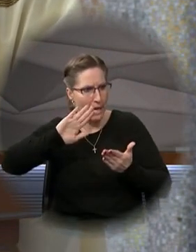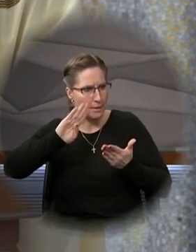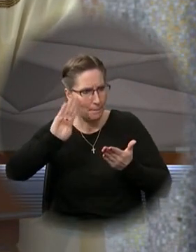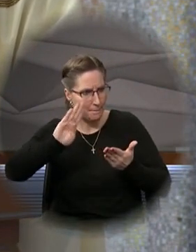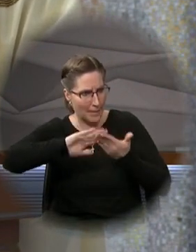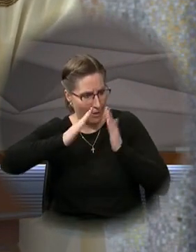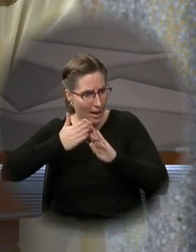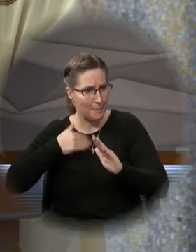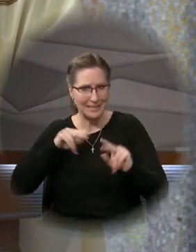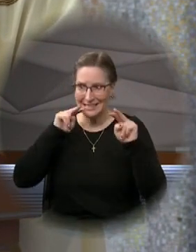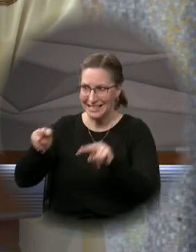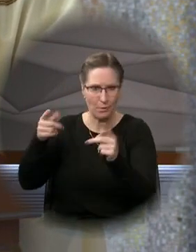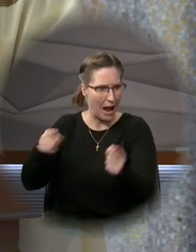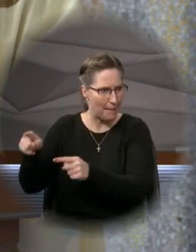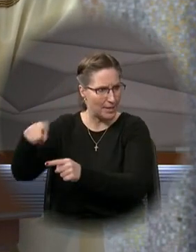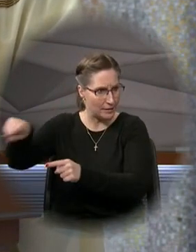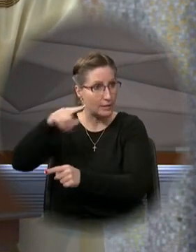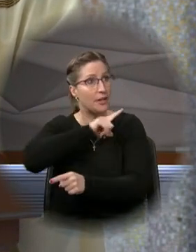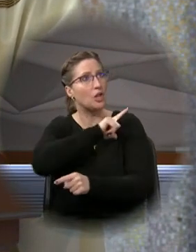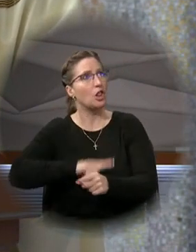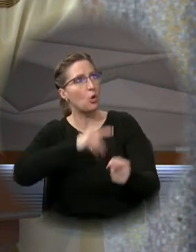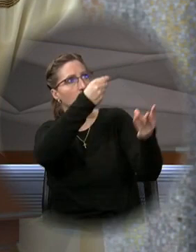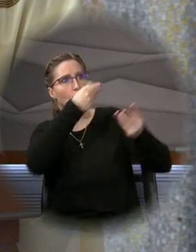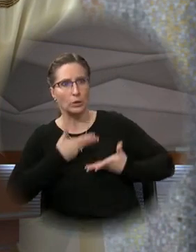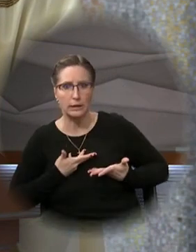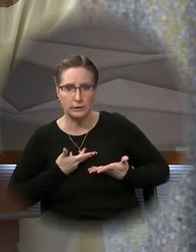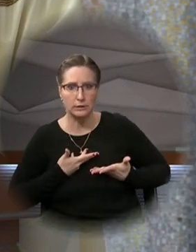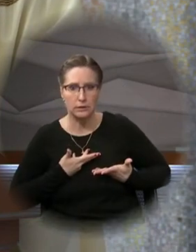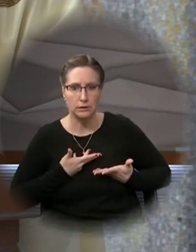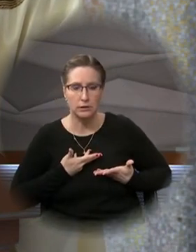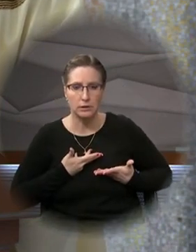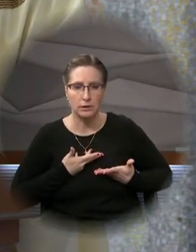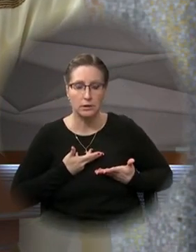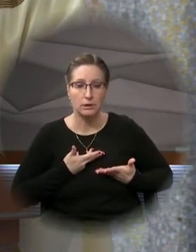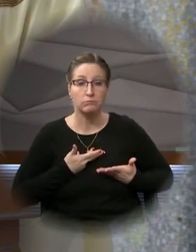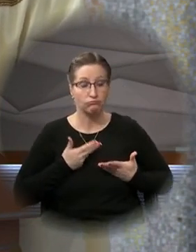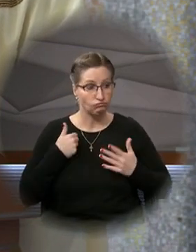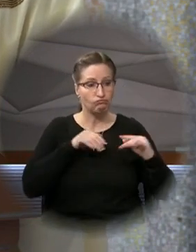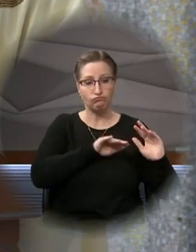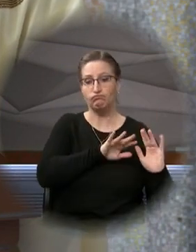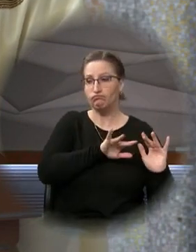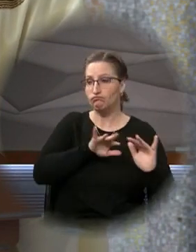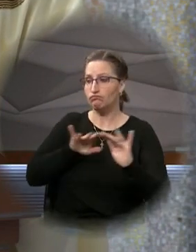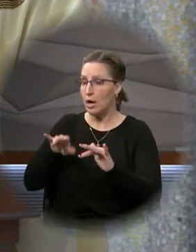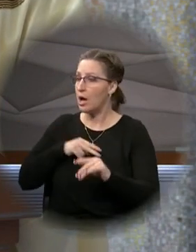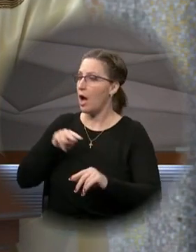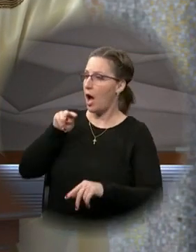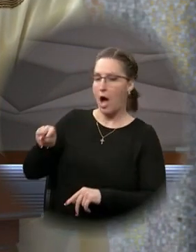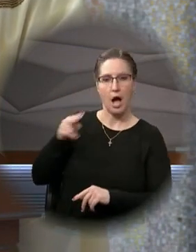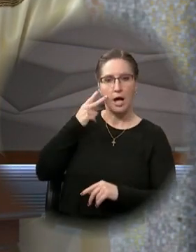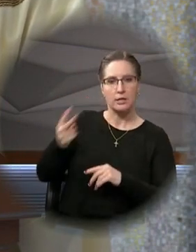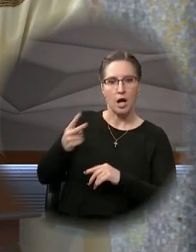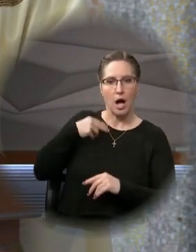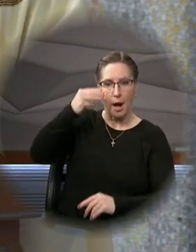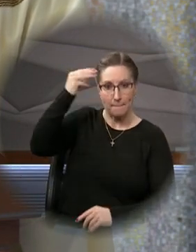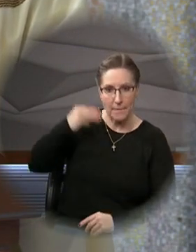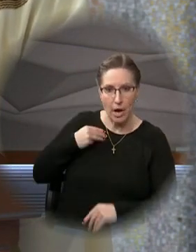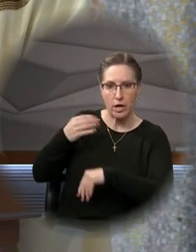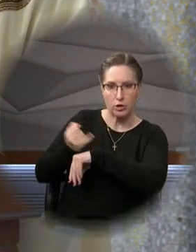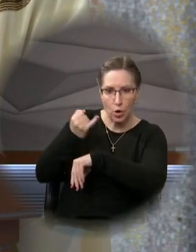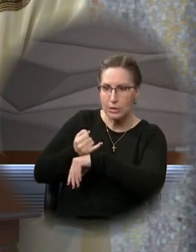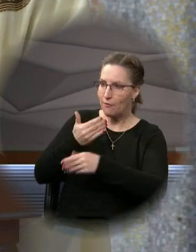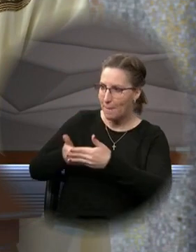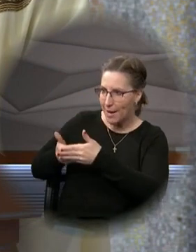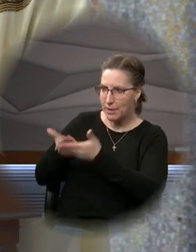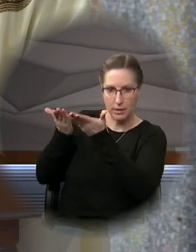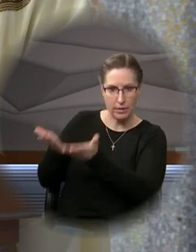have taken place, which the Lord has made known to us." So they went in haste and found Mary and Joseph and the infant